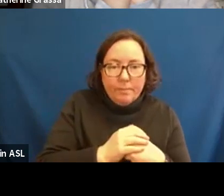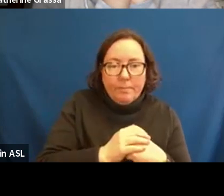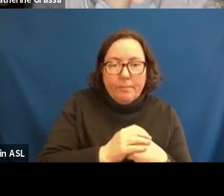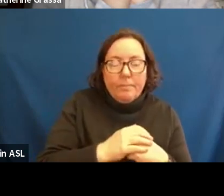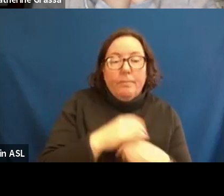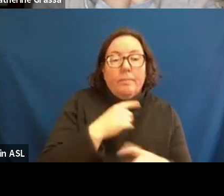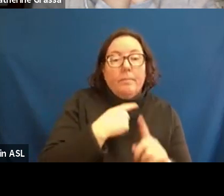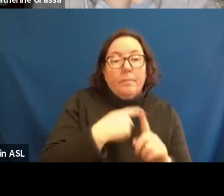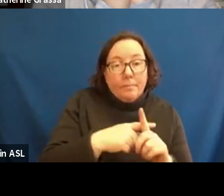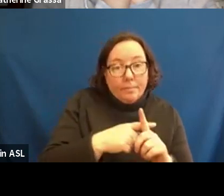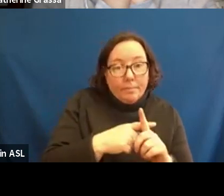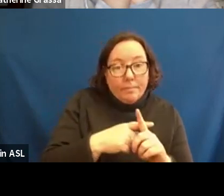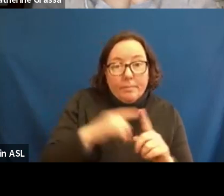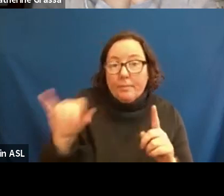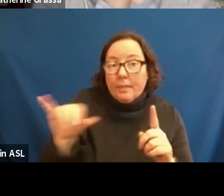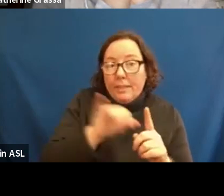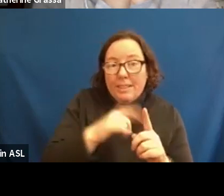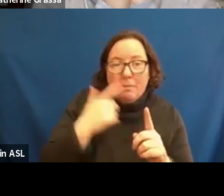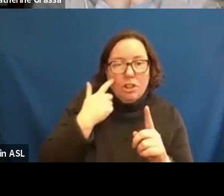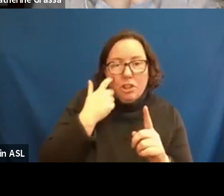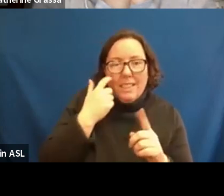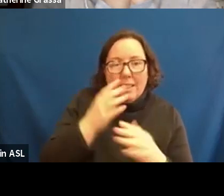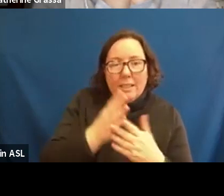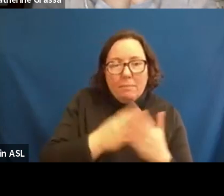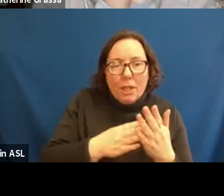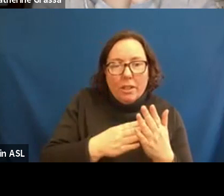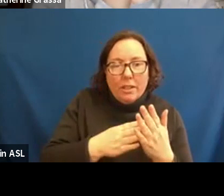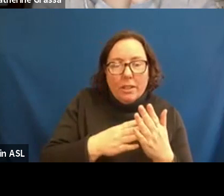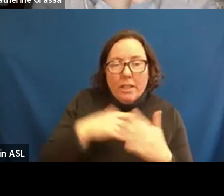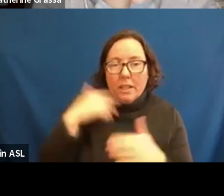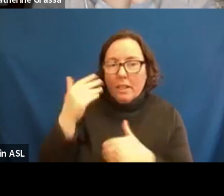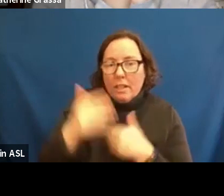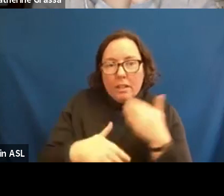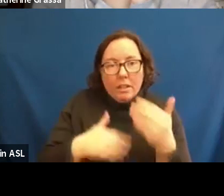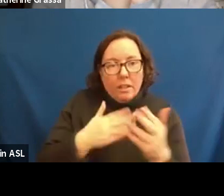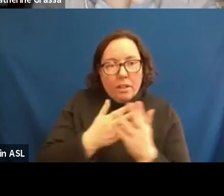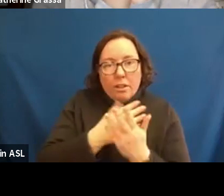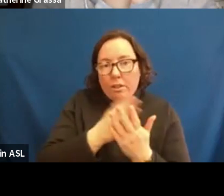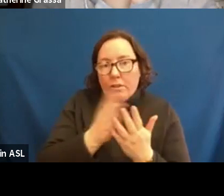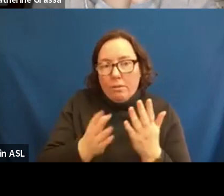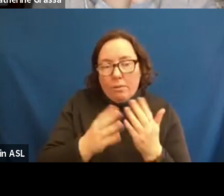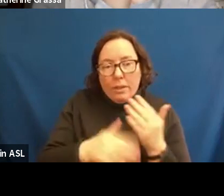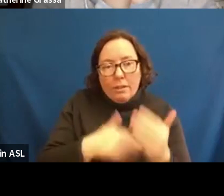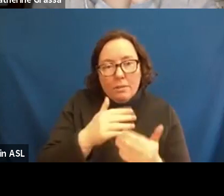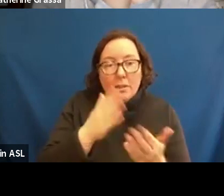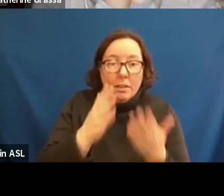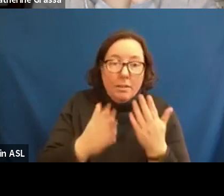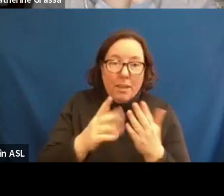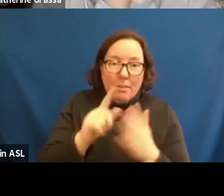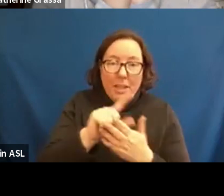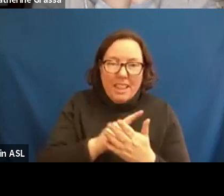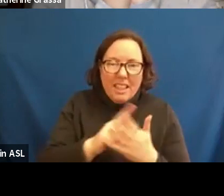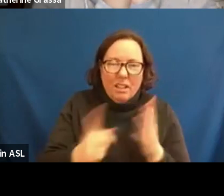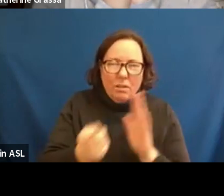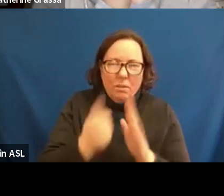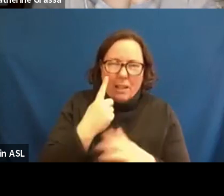And then, similar to this last piece, as we move through this process, there may be legal questions that come